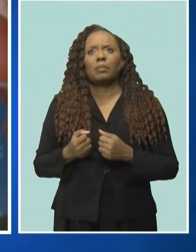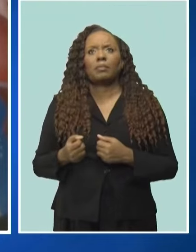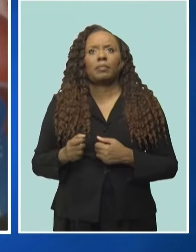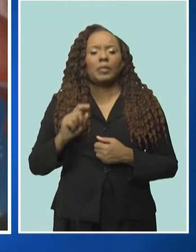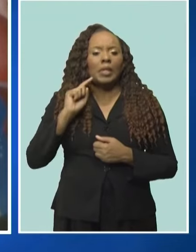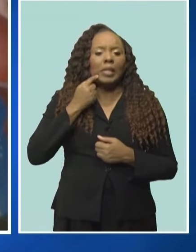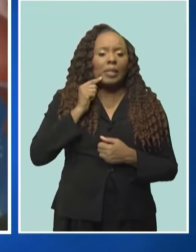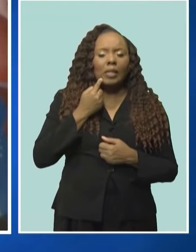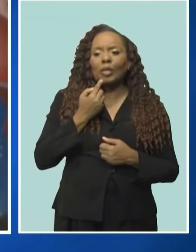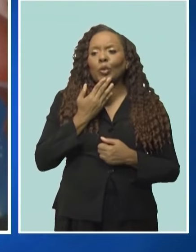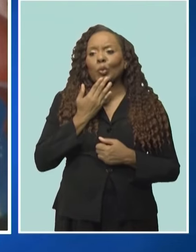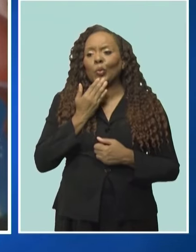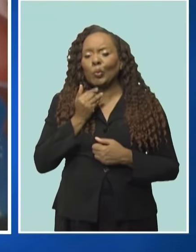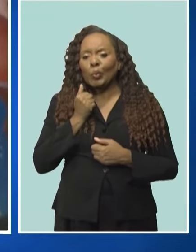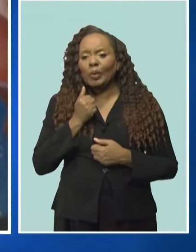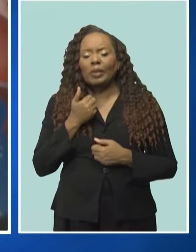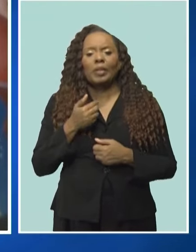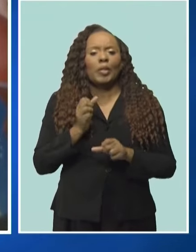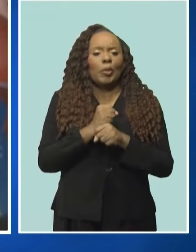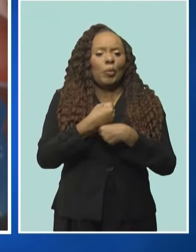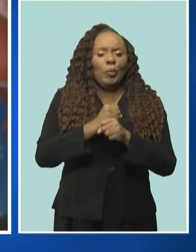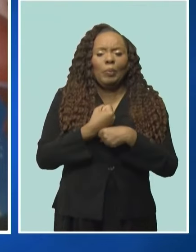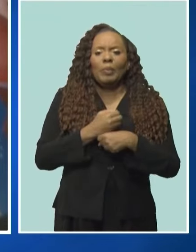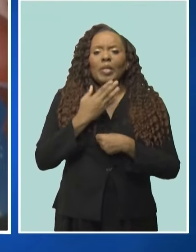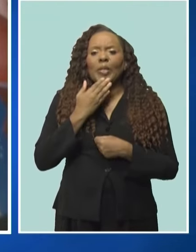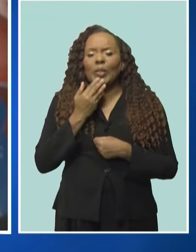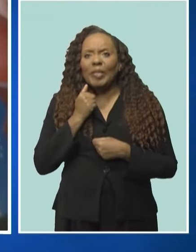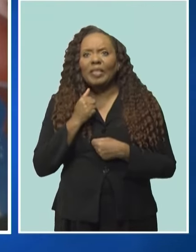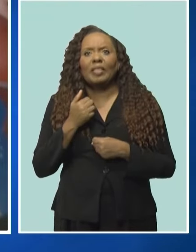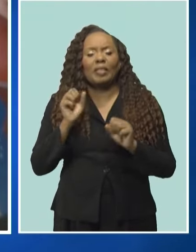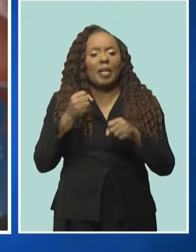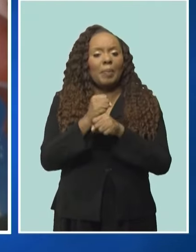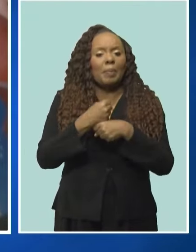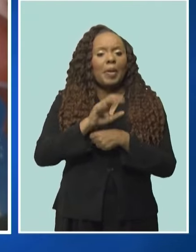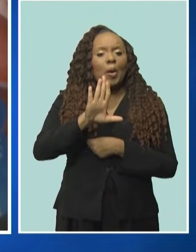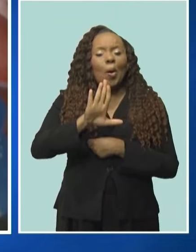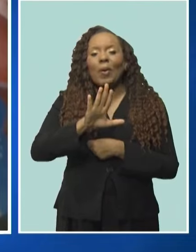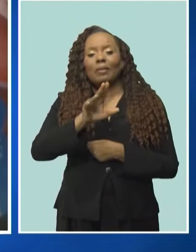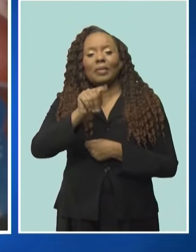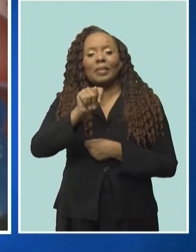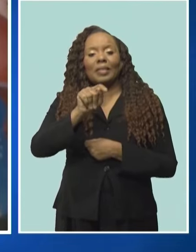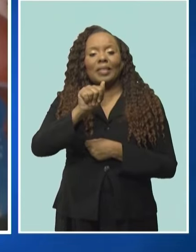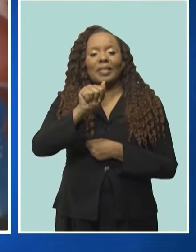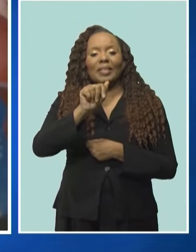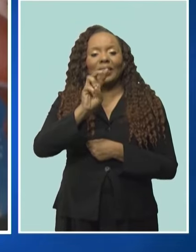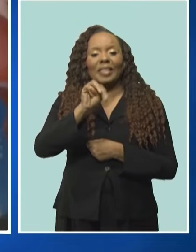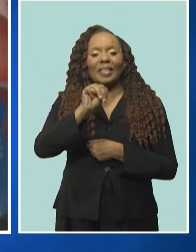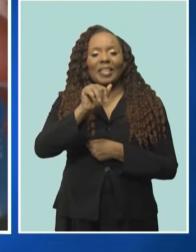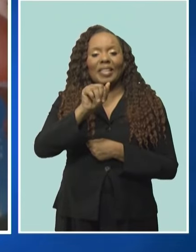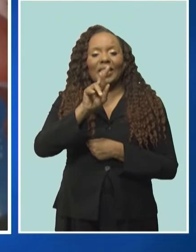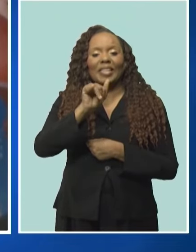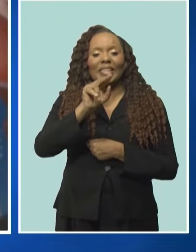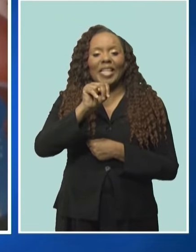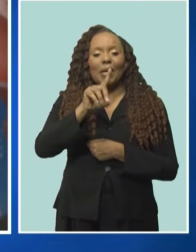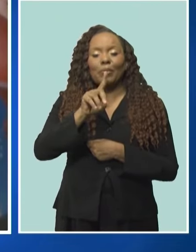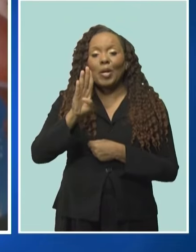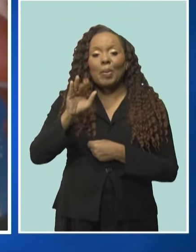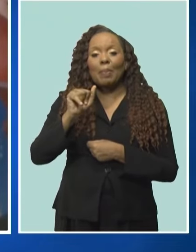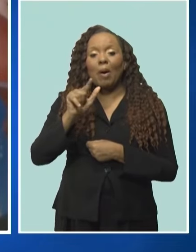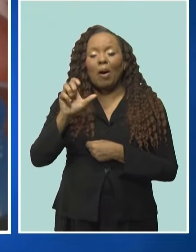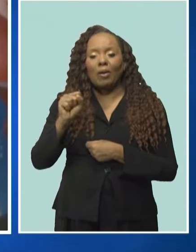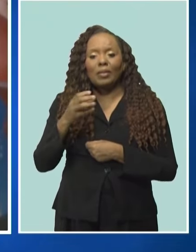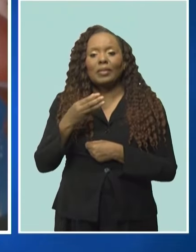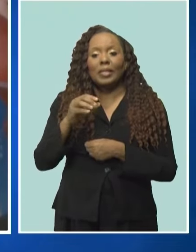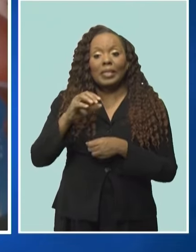always popular. Kids get to make their own tamarind balls and eat them on the spot. No-cook sugar cake, the same